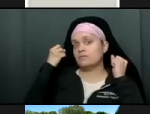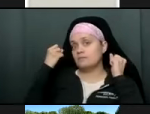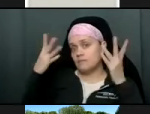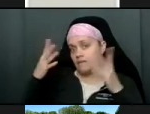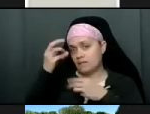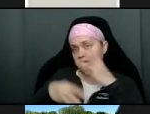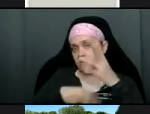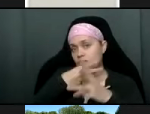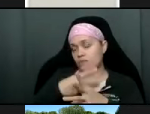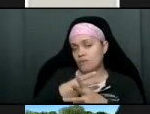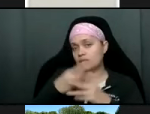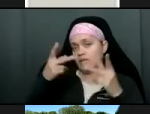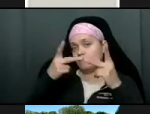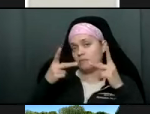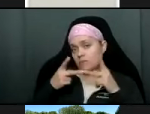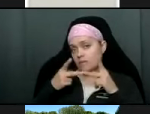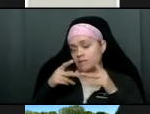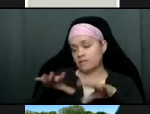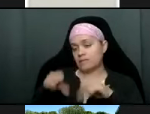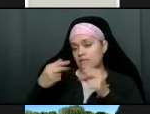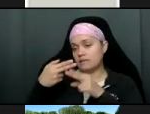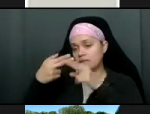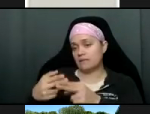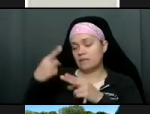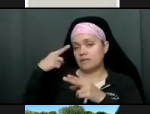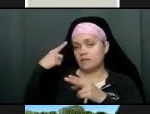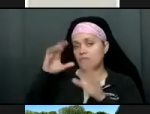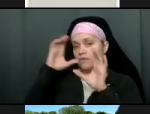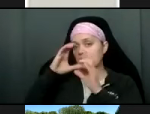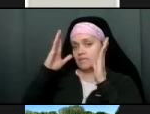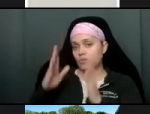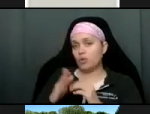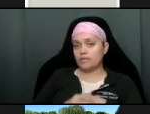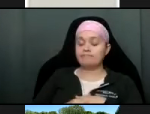the world of places that got named for explorers.